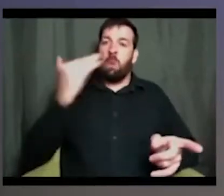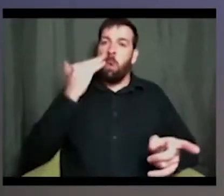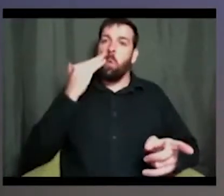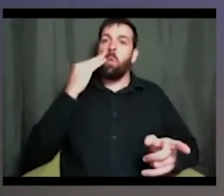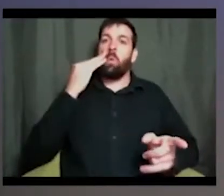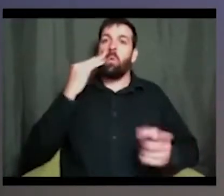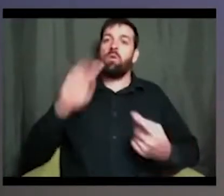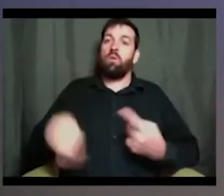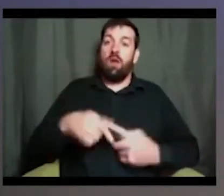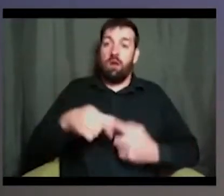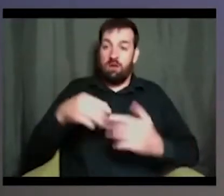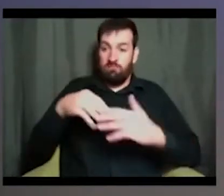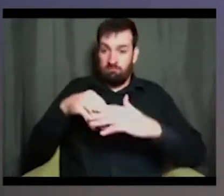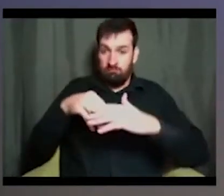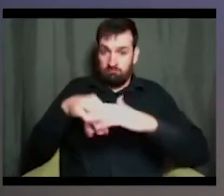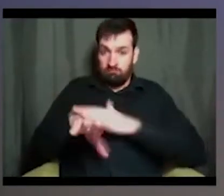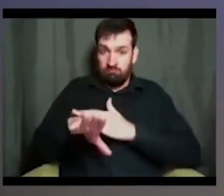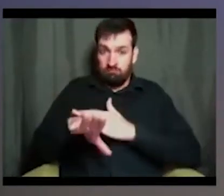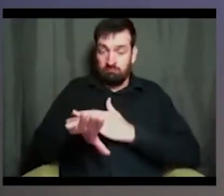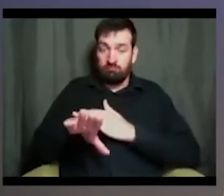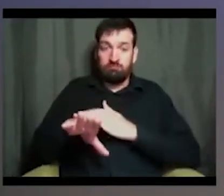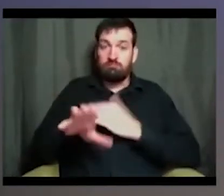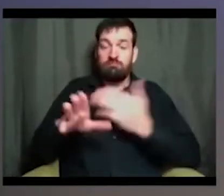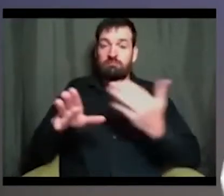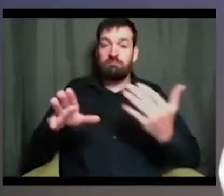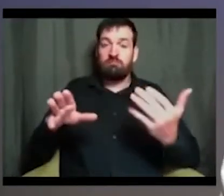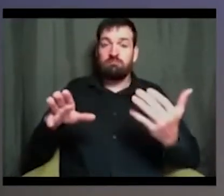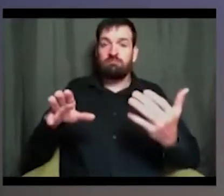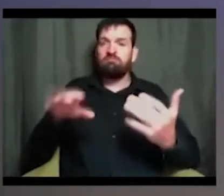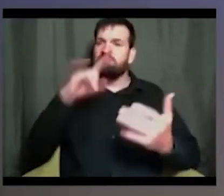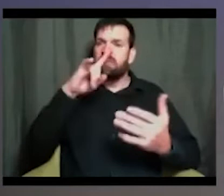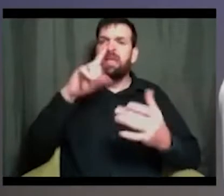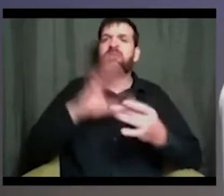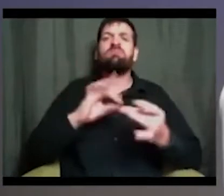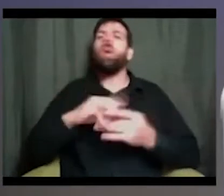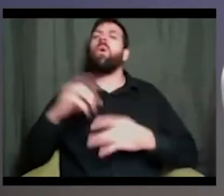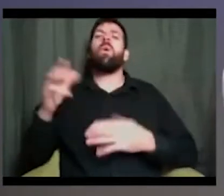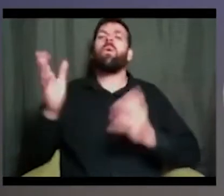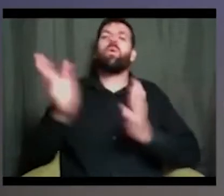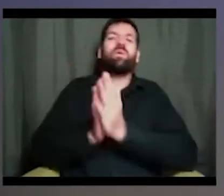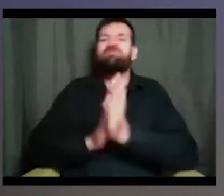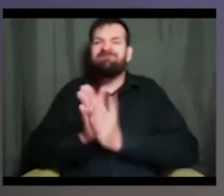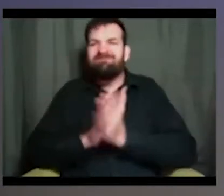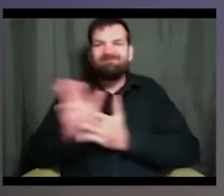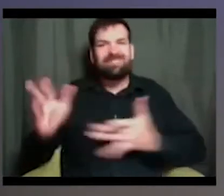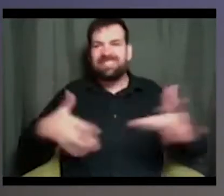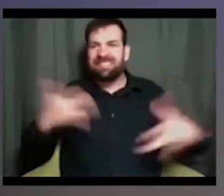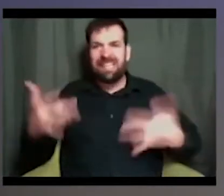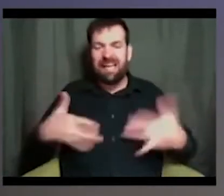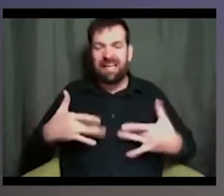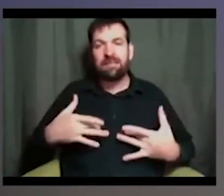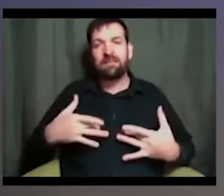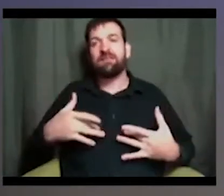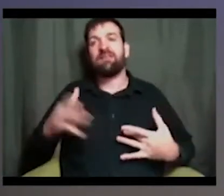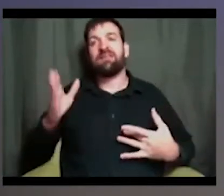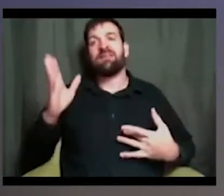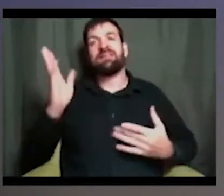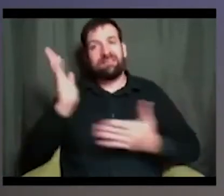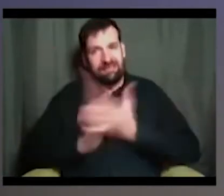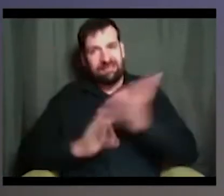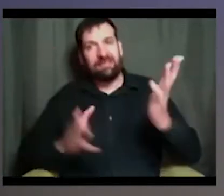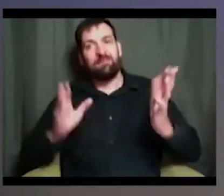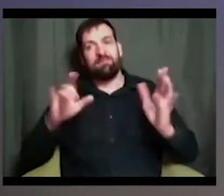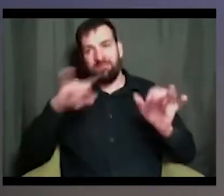in, even every time it's the kids talk about, oh, I'm excited to be here, I'm excited to be here, but there's definitely going to be some kids who are anxious,